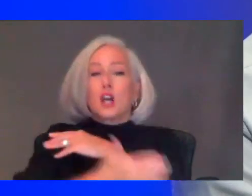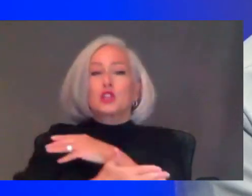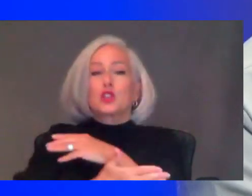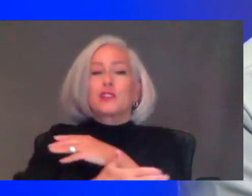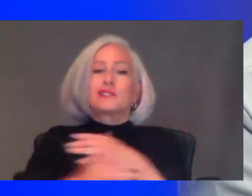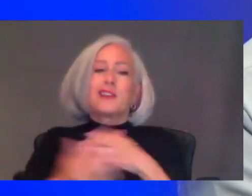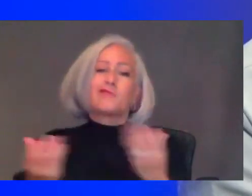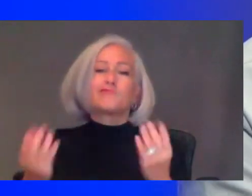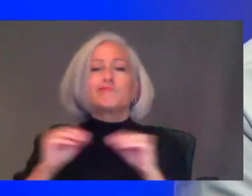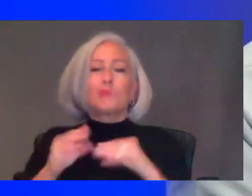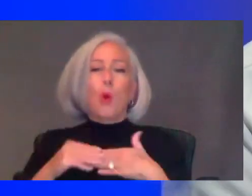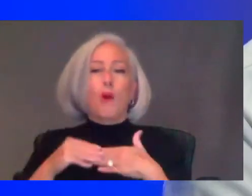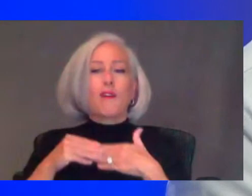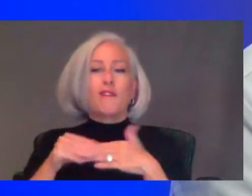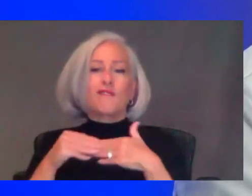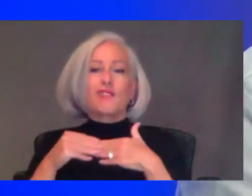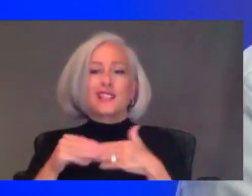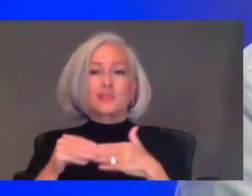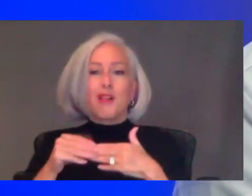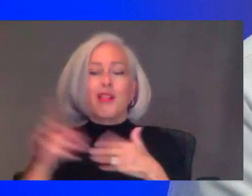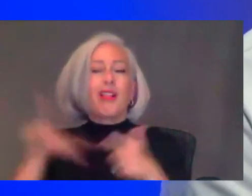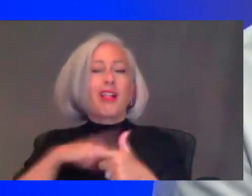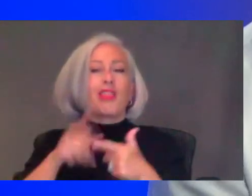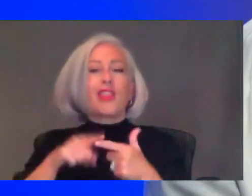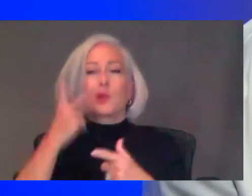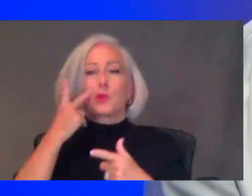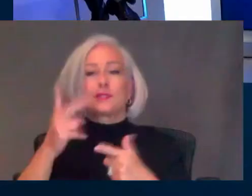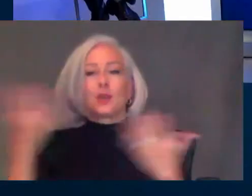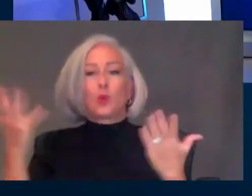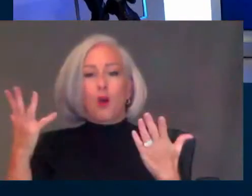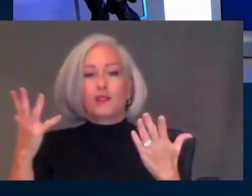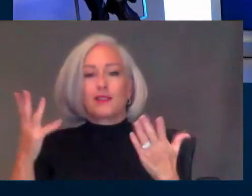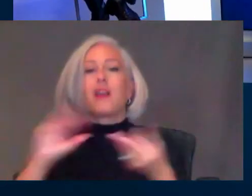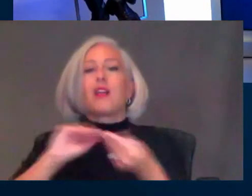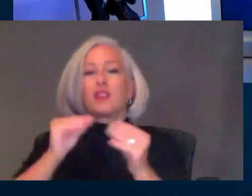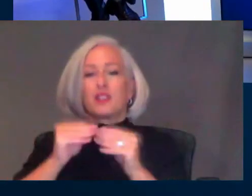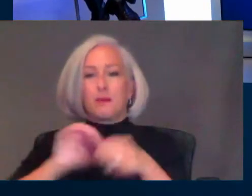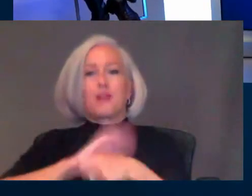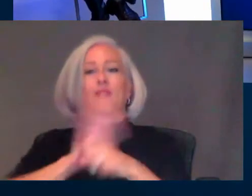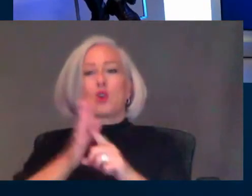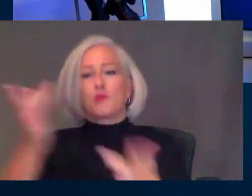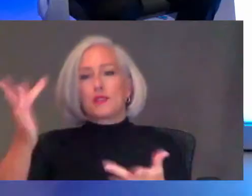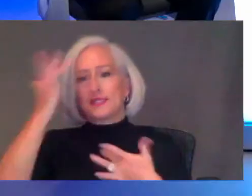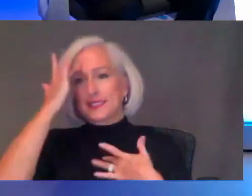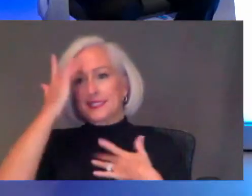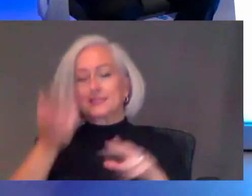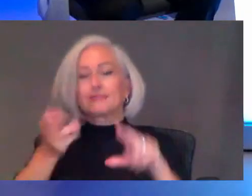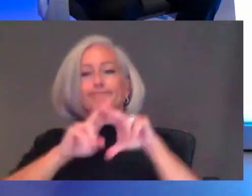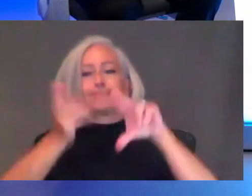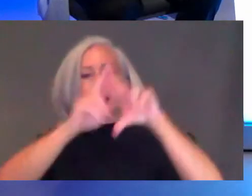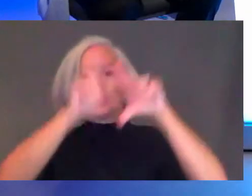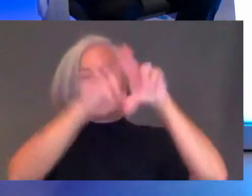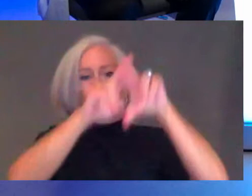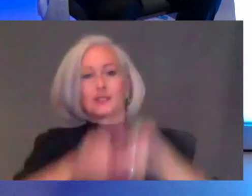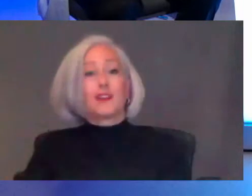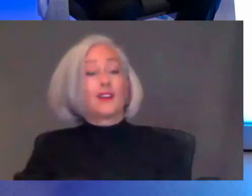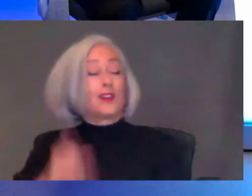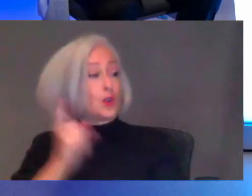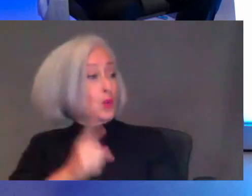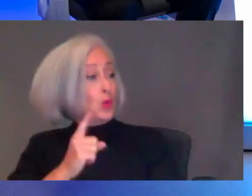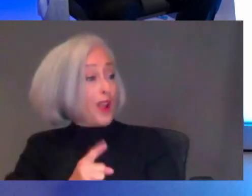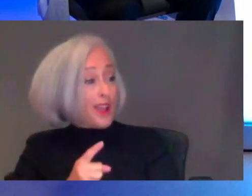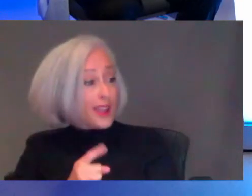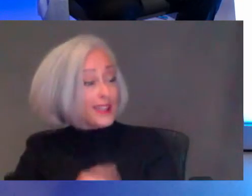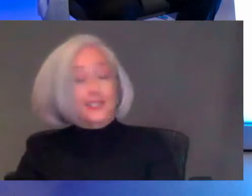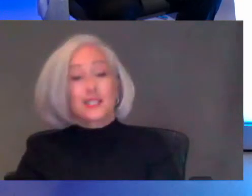is the highest rate in the world. Yep. And they had a great study that got published yesterday in the New England Journal, looking at,